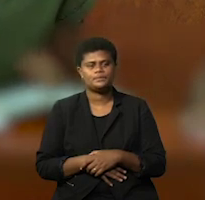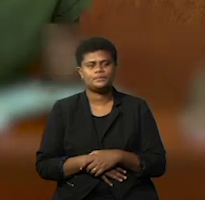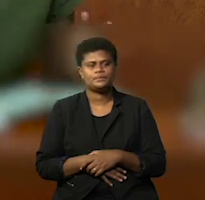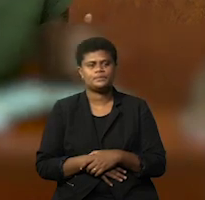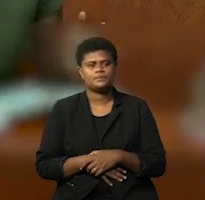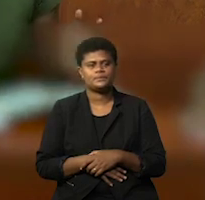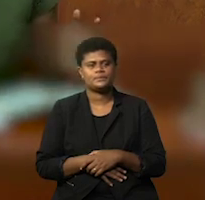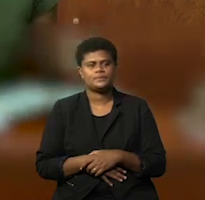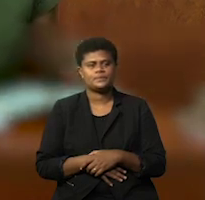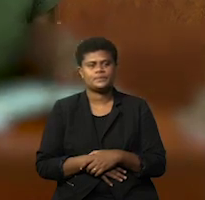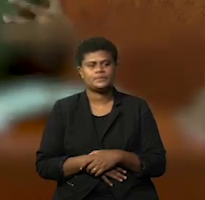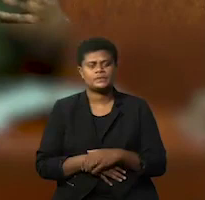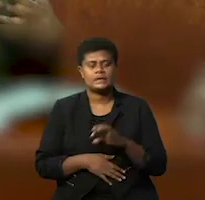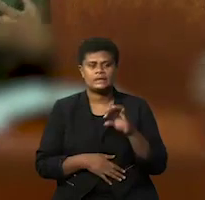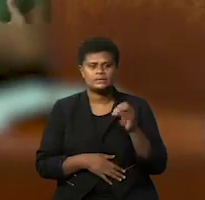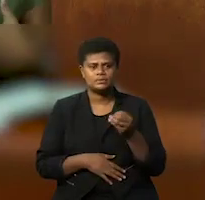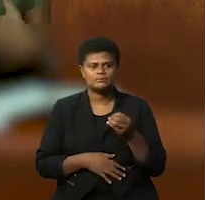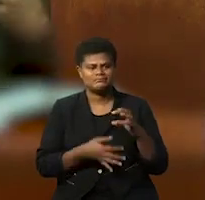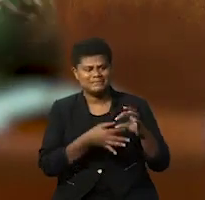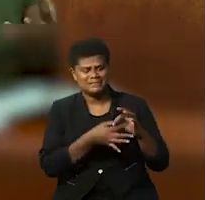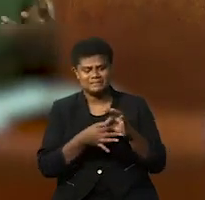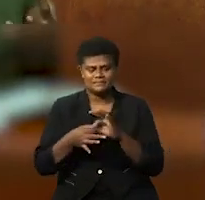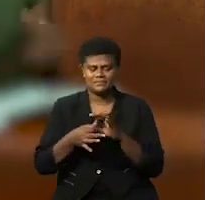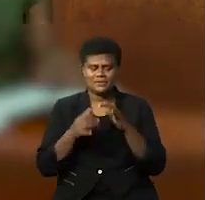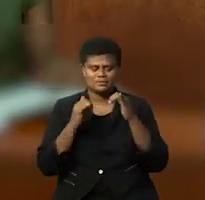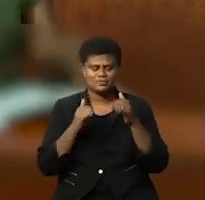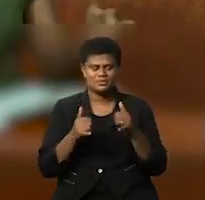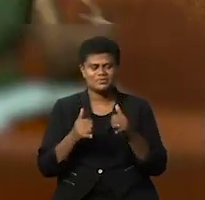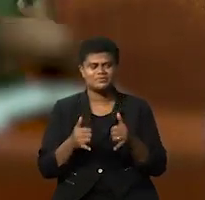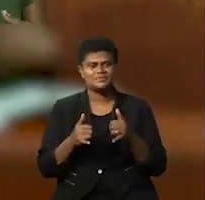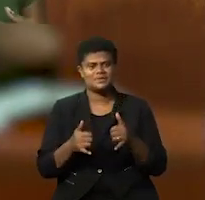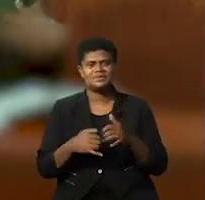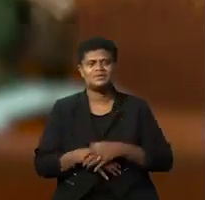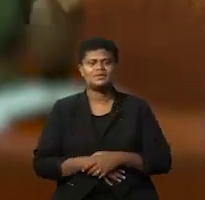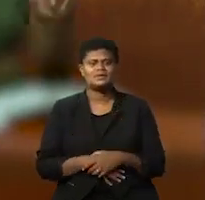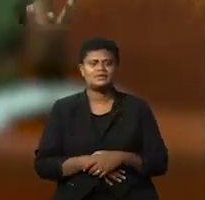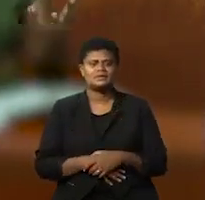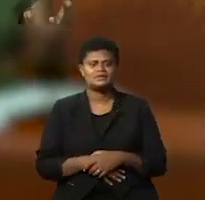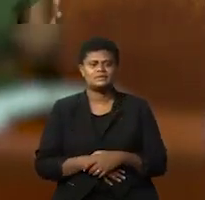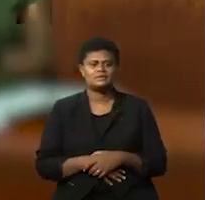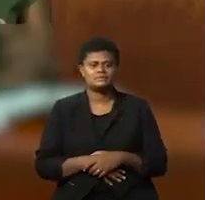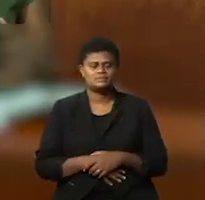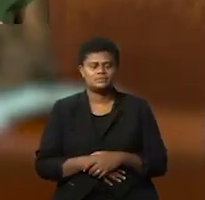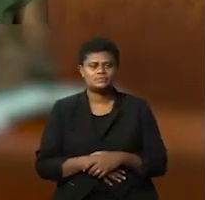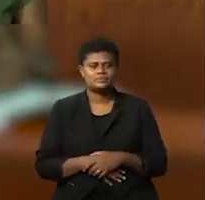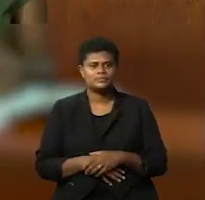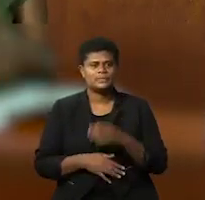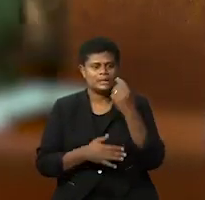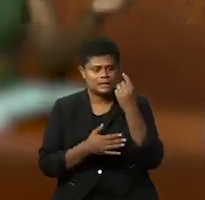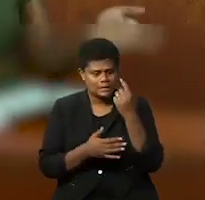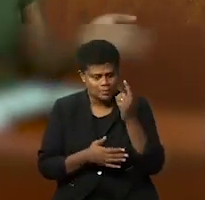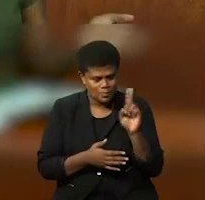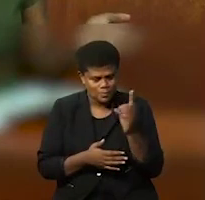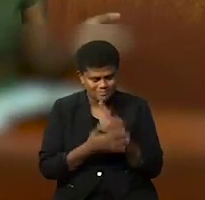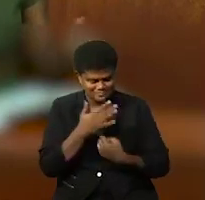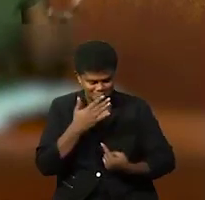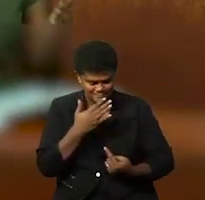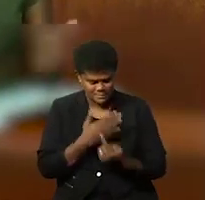And here it sort of alludes to the judgment. The writer in Hebrews is sort of alluding to the judgment that will happen